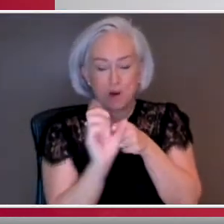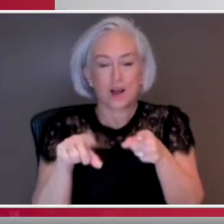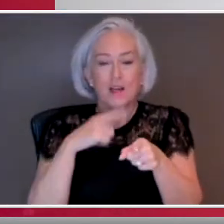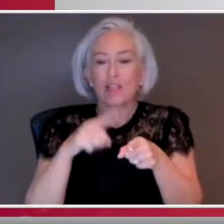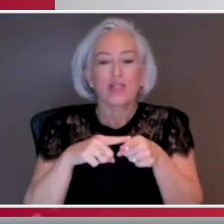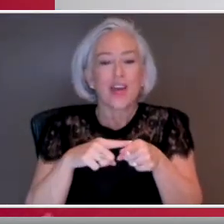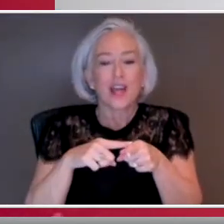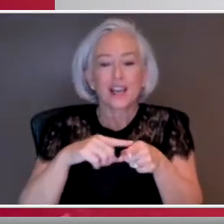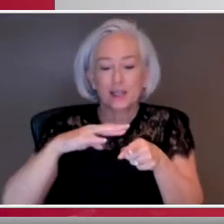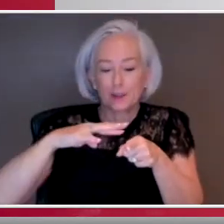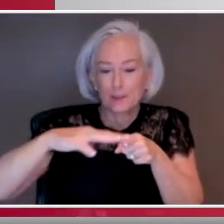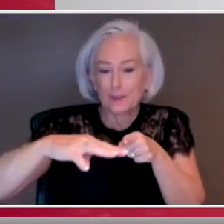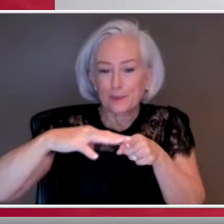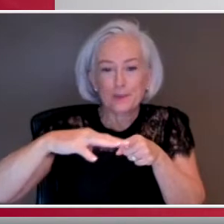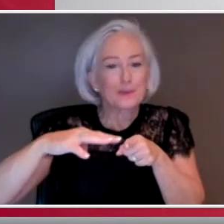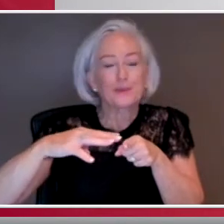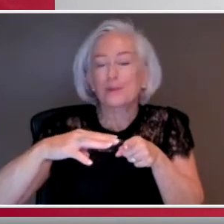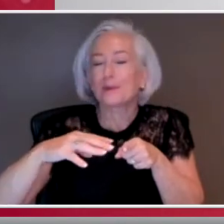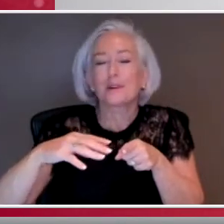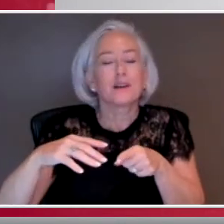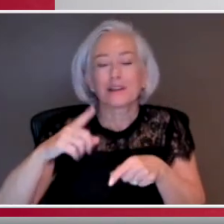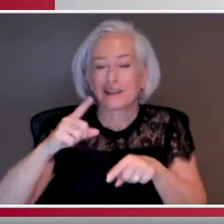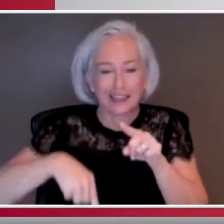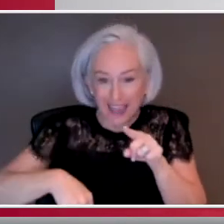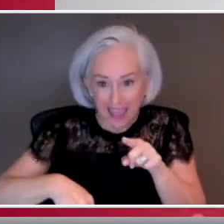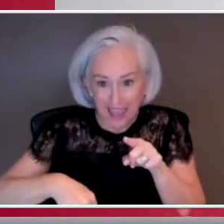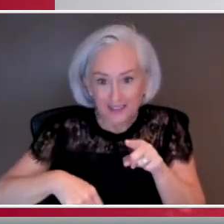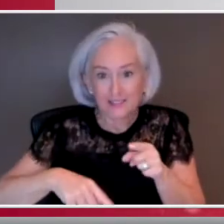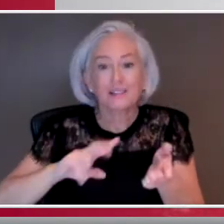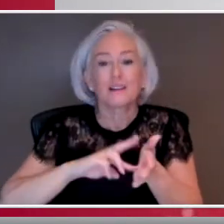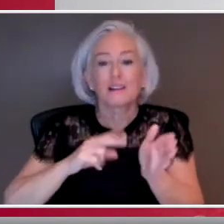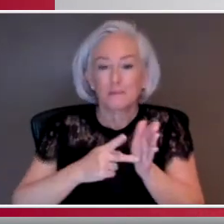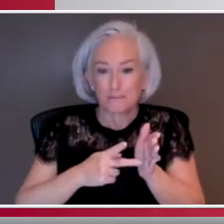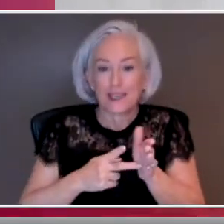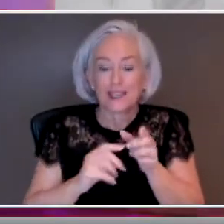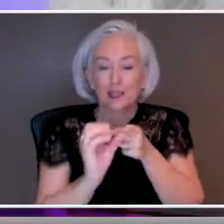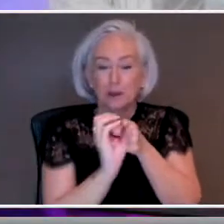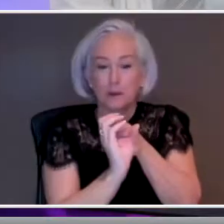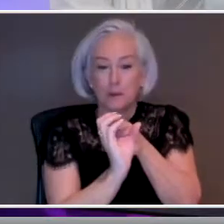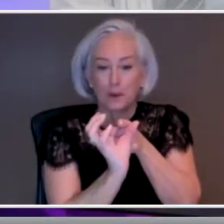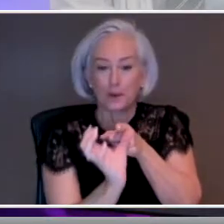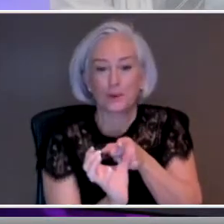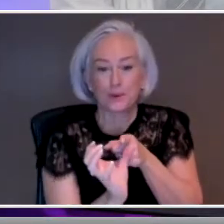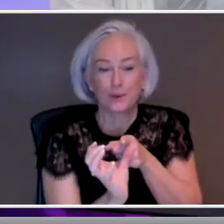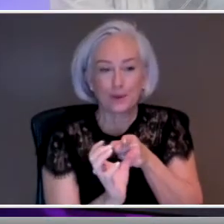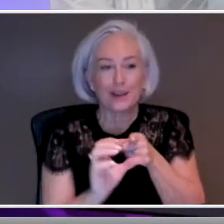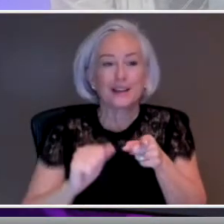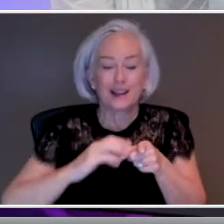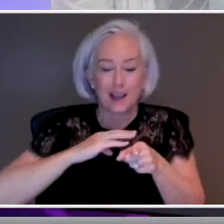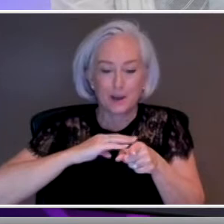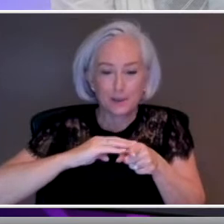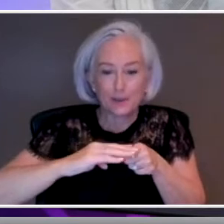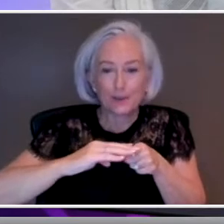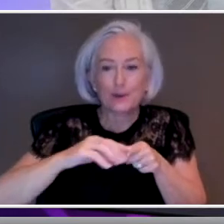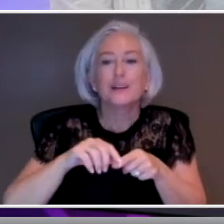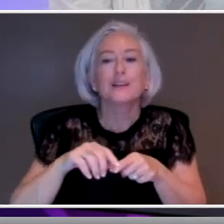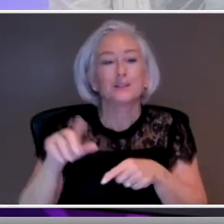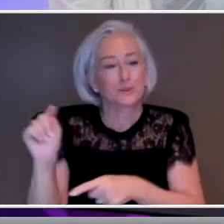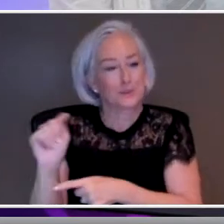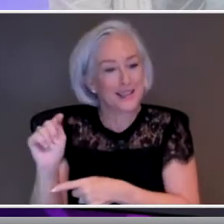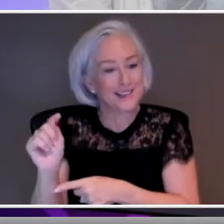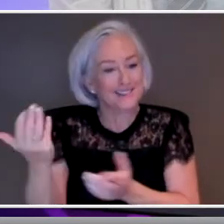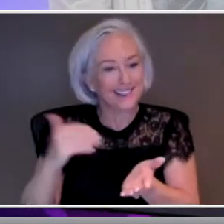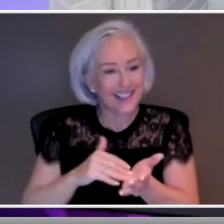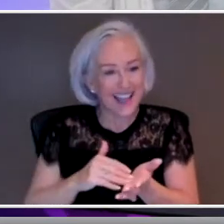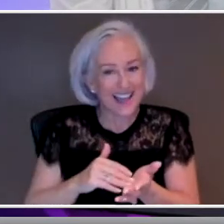hose, hopefully you can relieve the symptoms. With so many men that have this problem, it seems like a design flaw, that this has to be